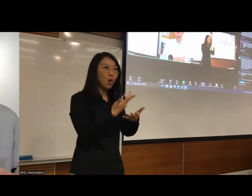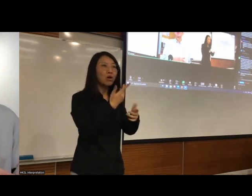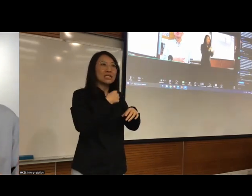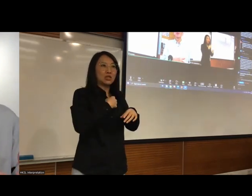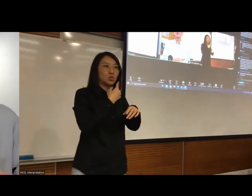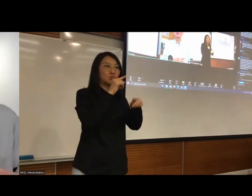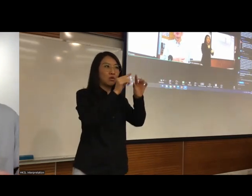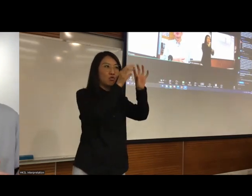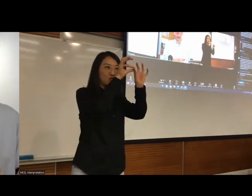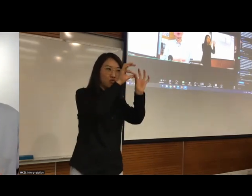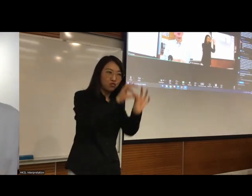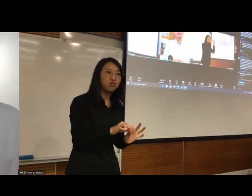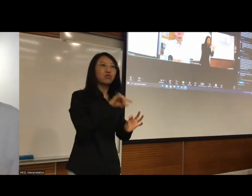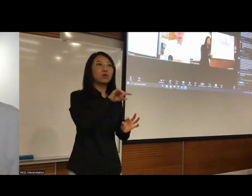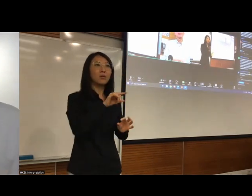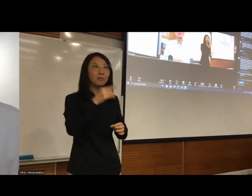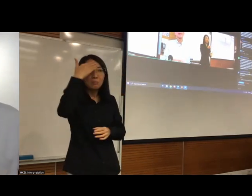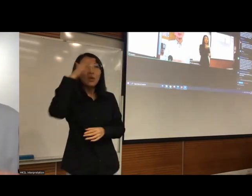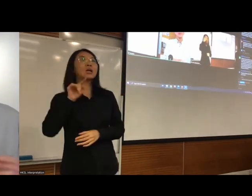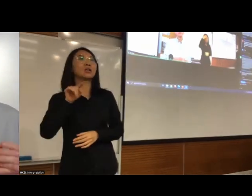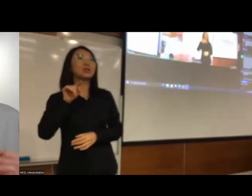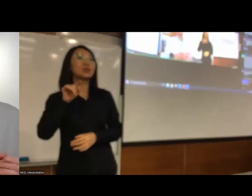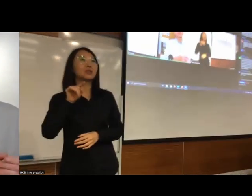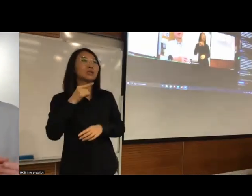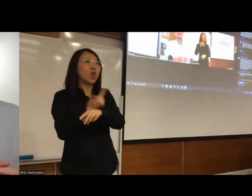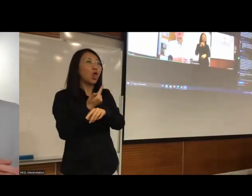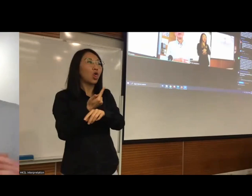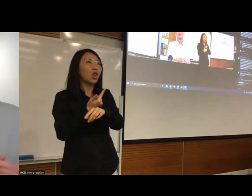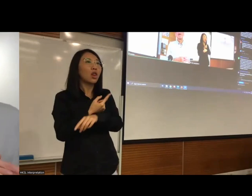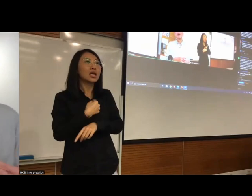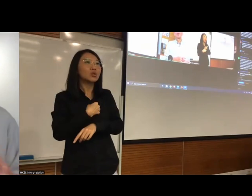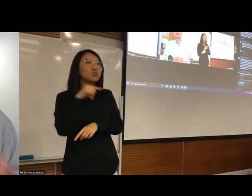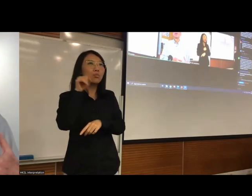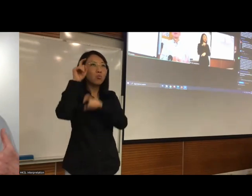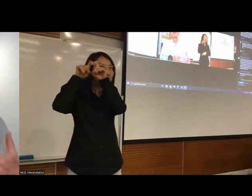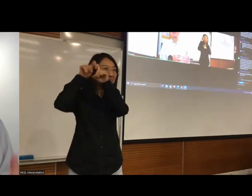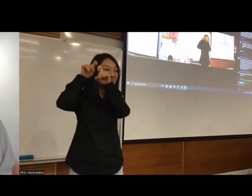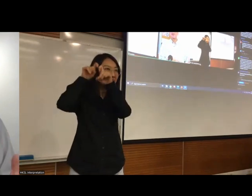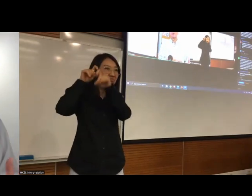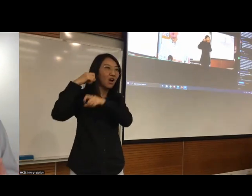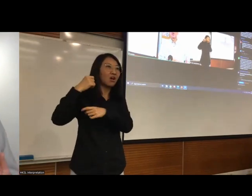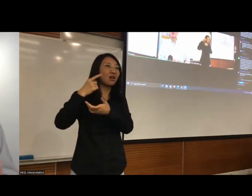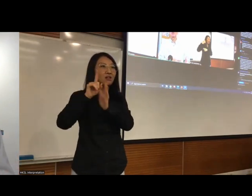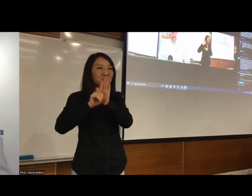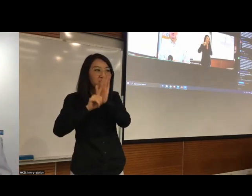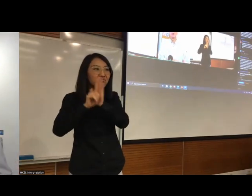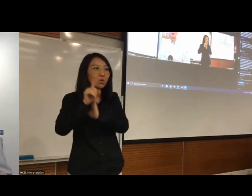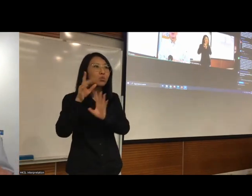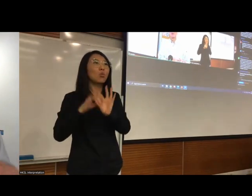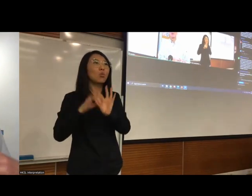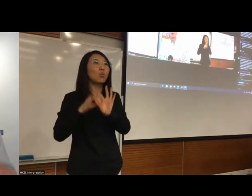an indicator of cognitive load. There is obviously higher informational cognitive